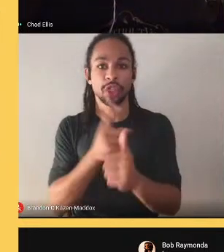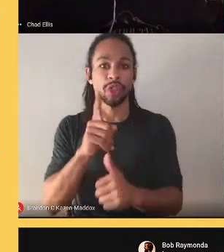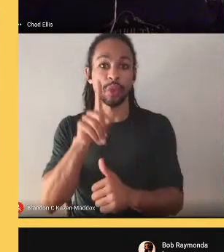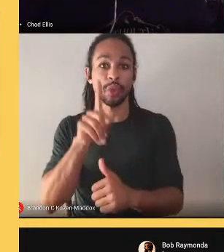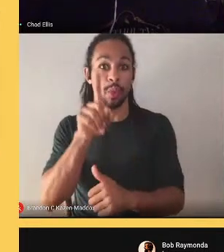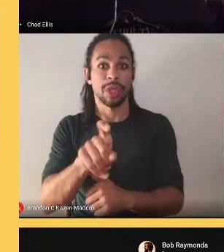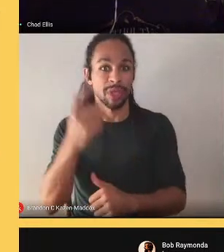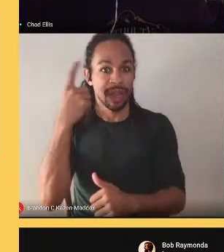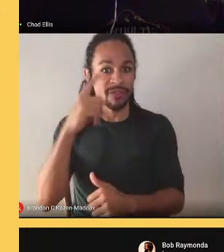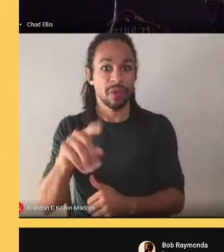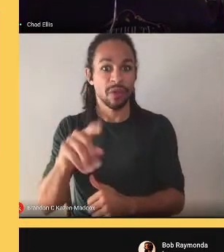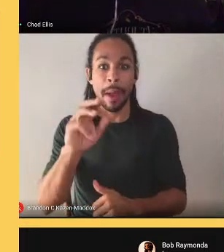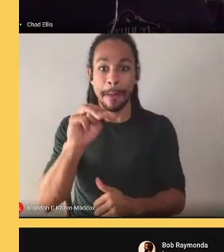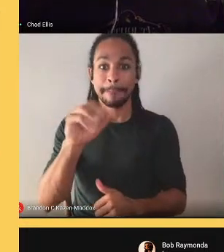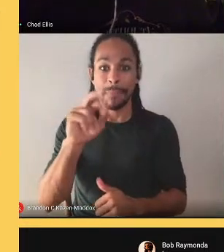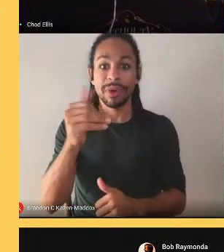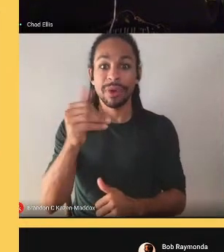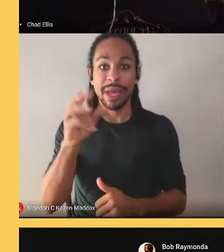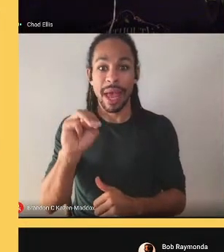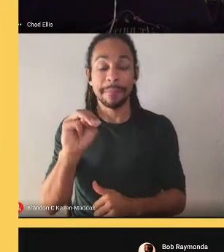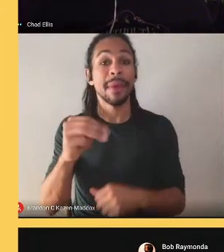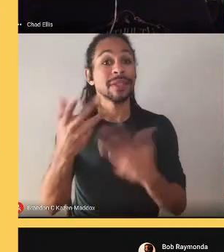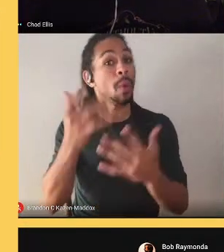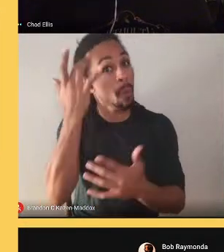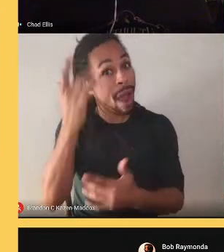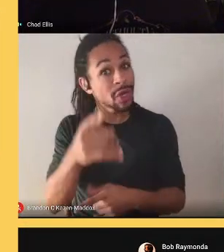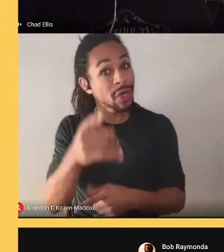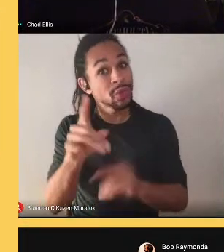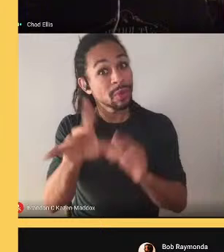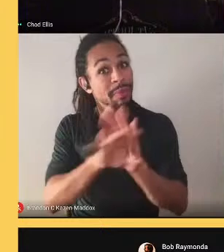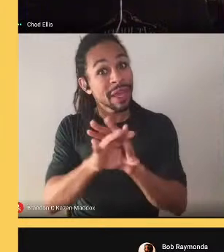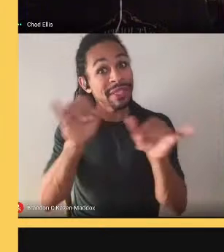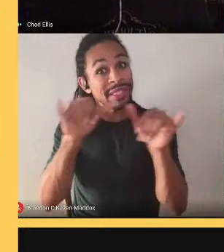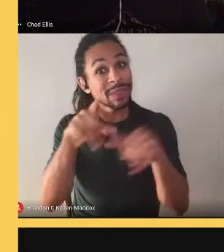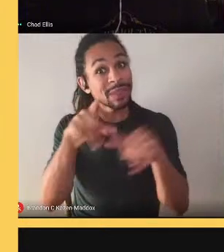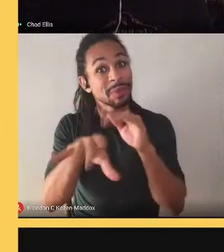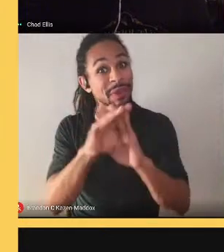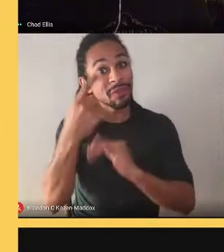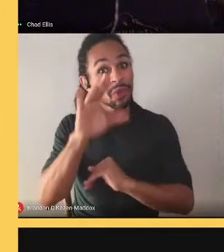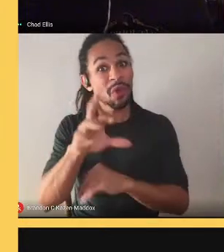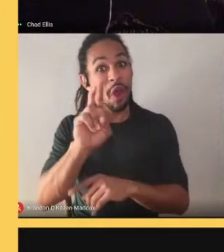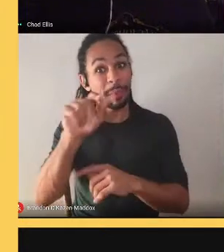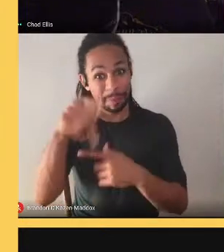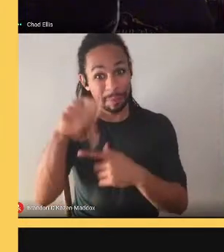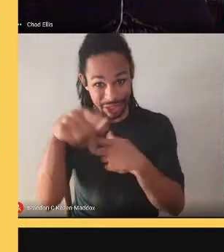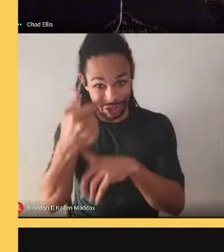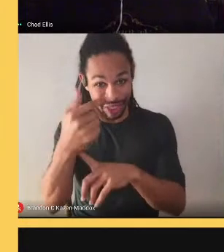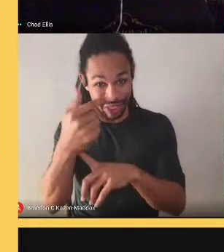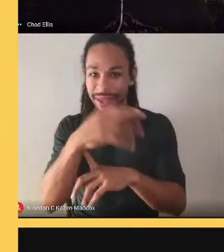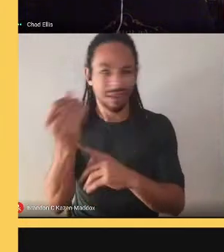which is, why did you pick the system you picked for your role-playing games? What went into the decision?